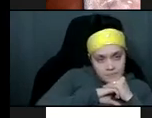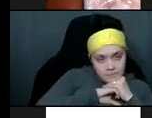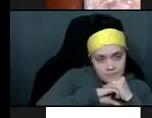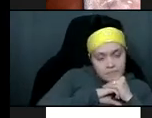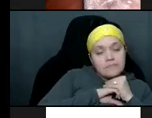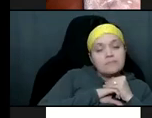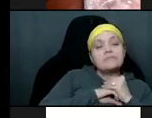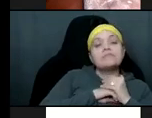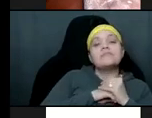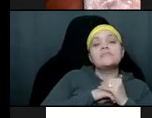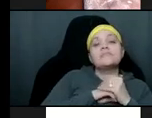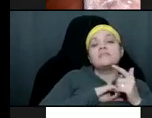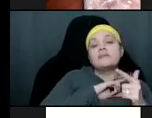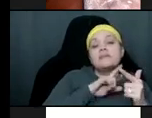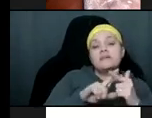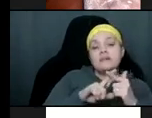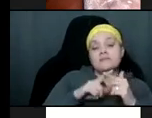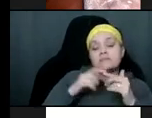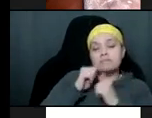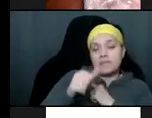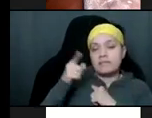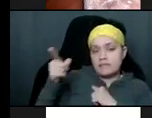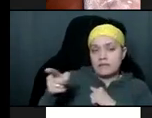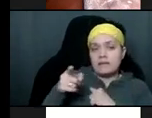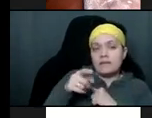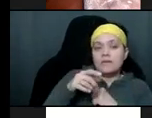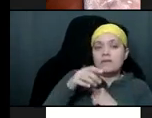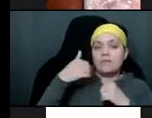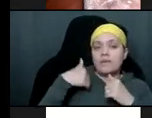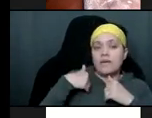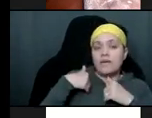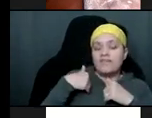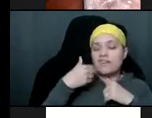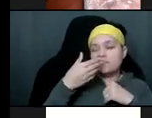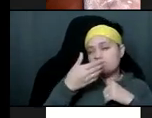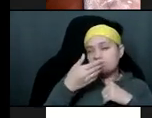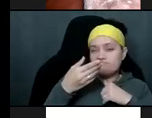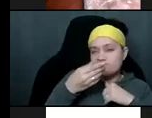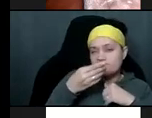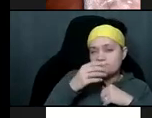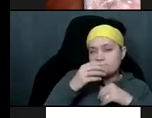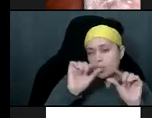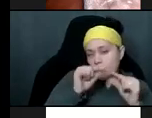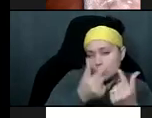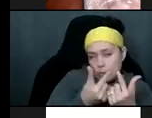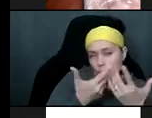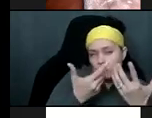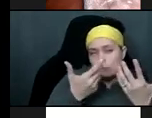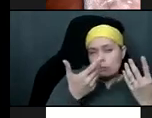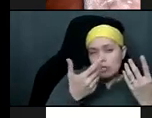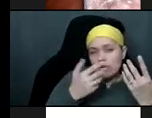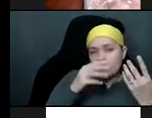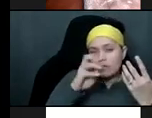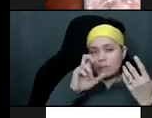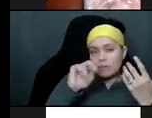Now, down the way from Ayers Rock, we have a set of